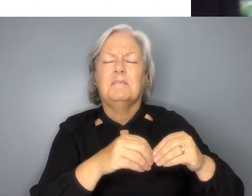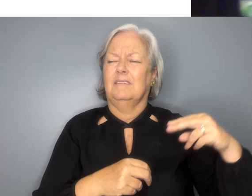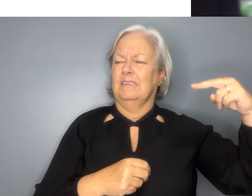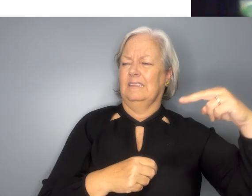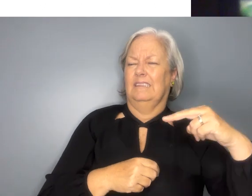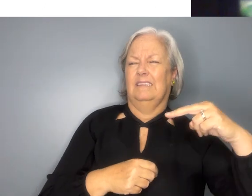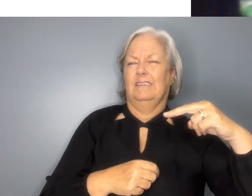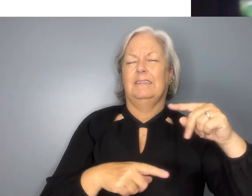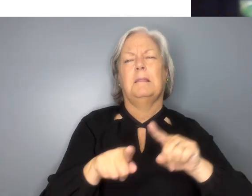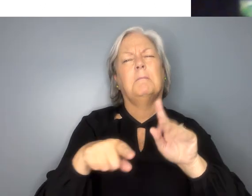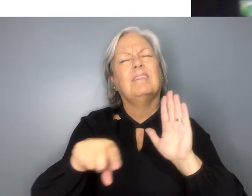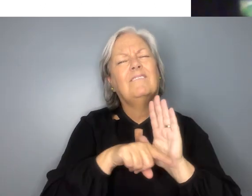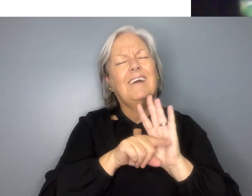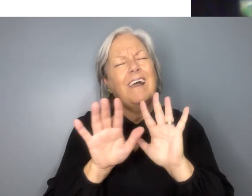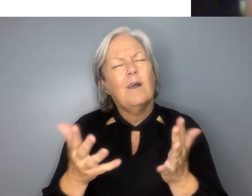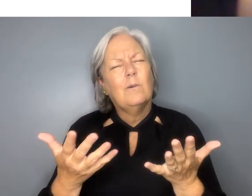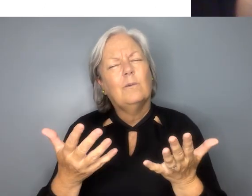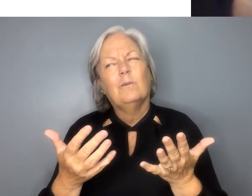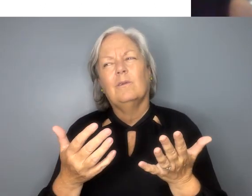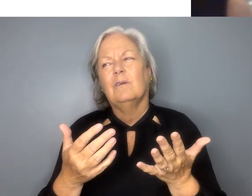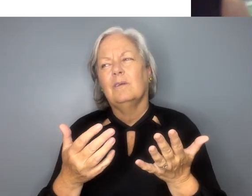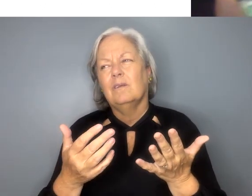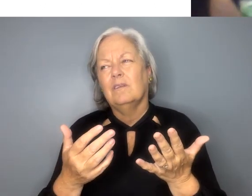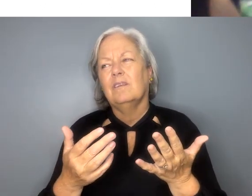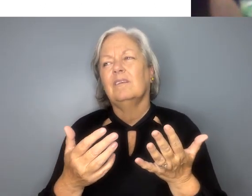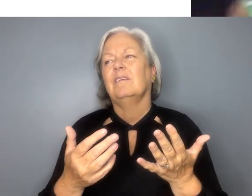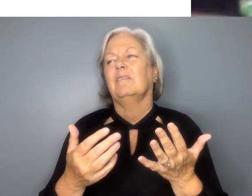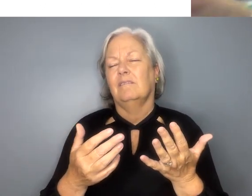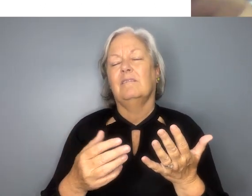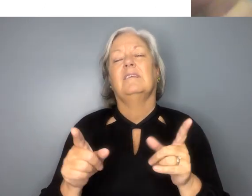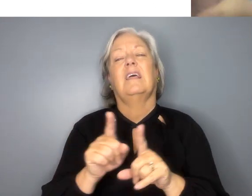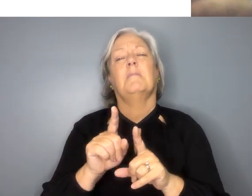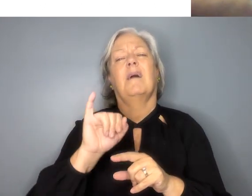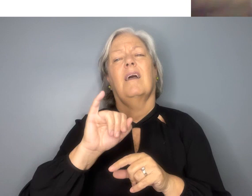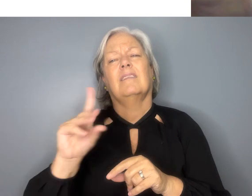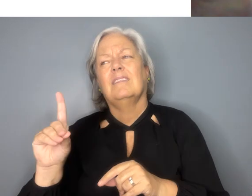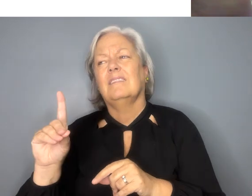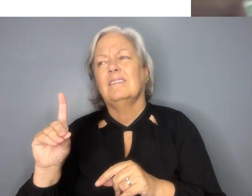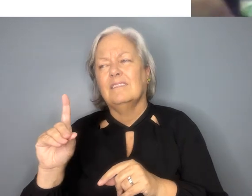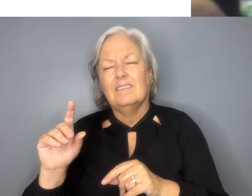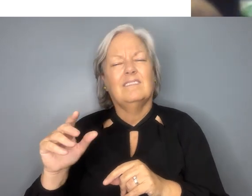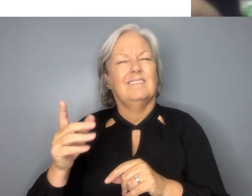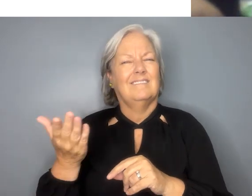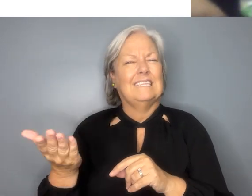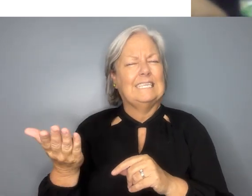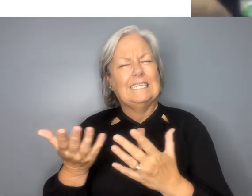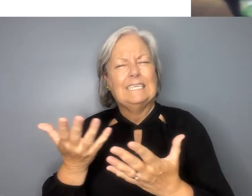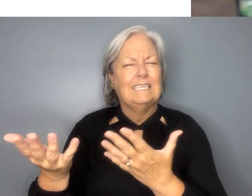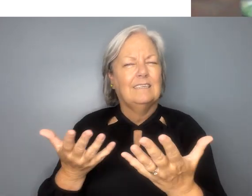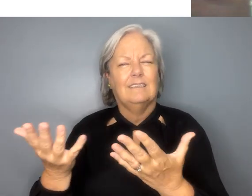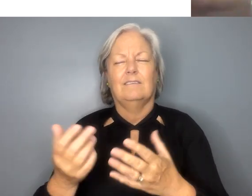as dangerous? Because people with intellectual disabilities become infantilized.